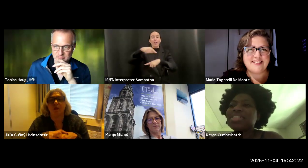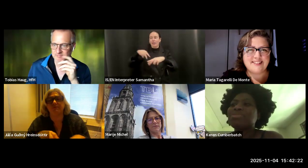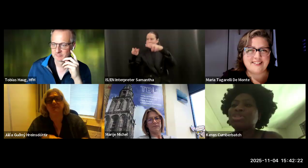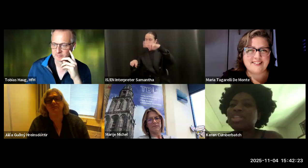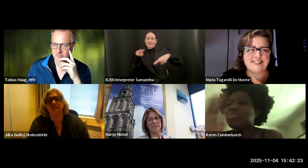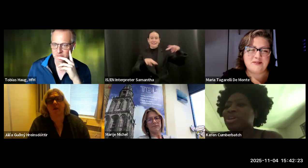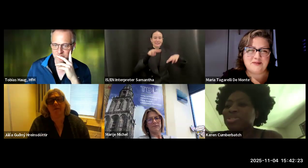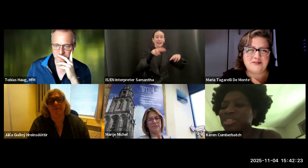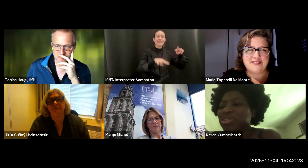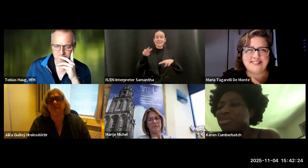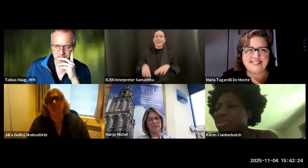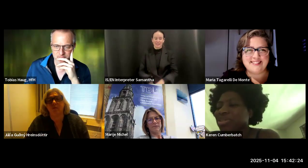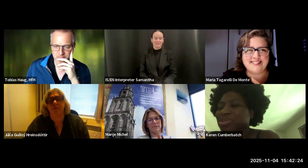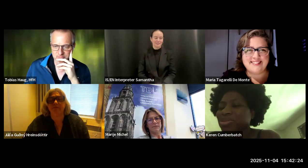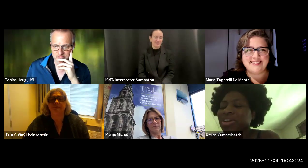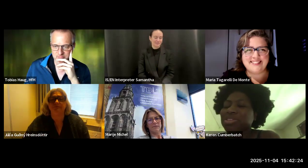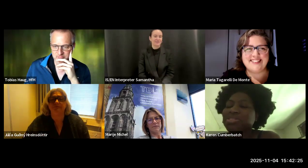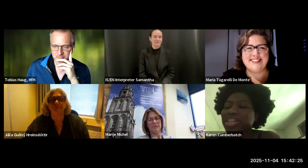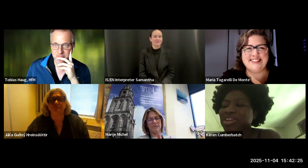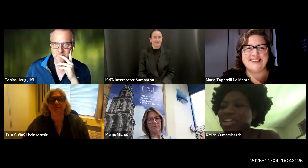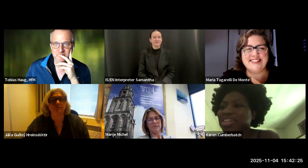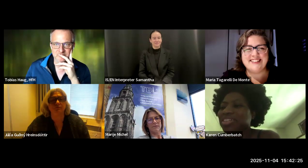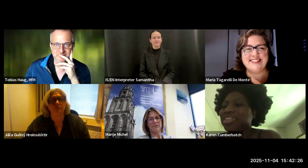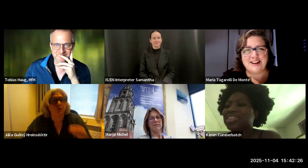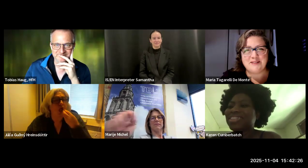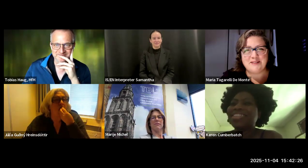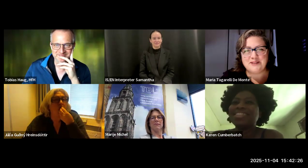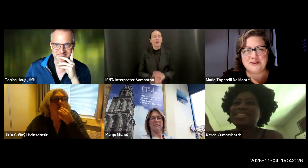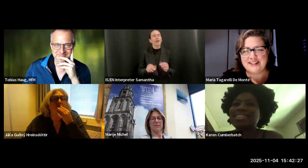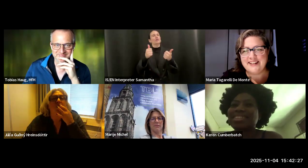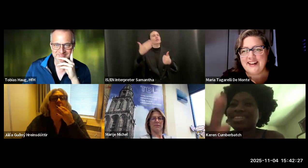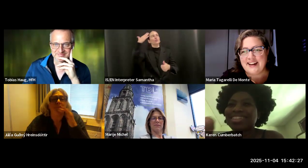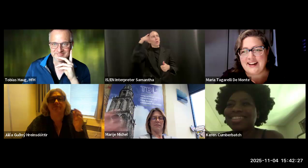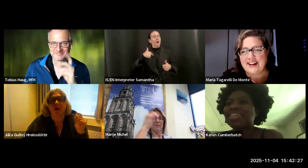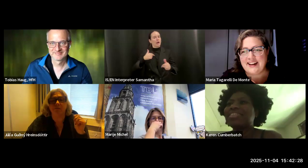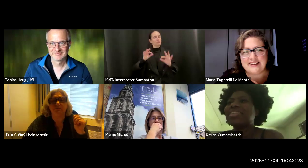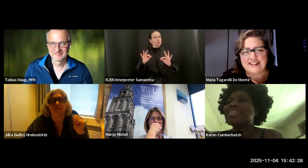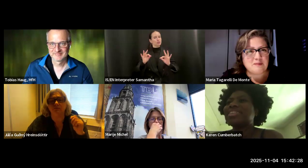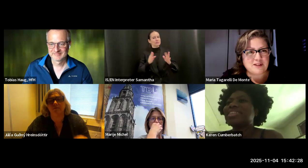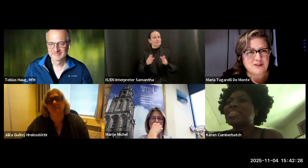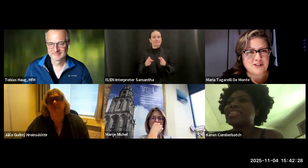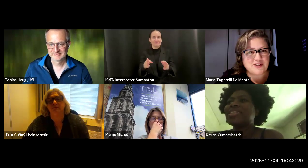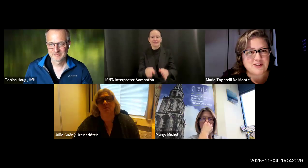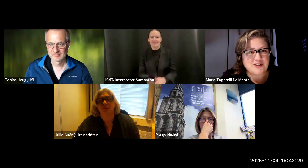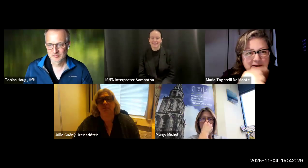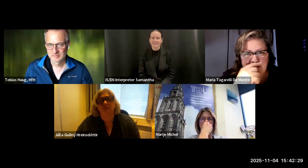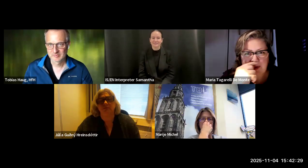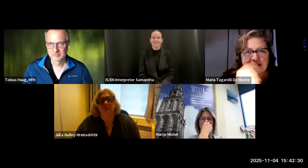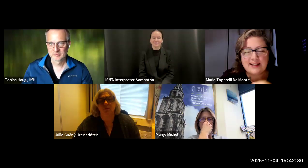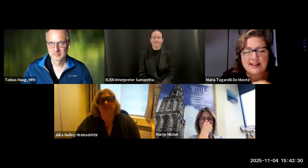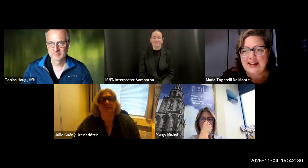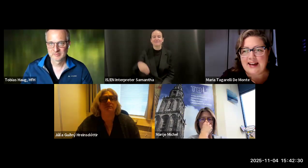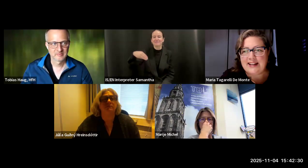for letting me know that we're out in the Caribbean, we're on the right track. Absolutely. And thank you very much for sharing